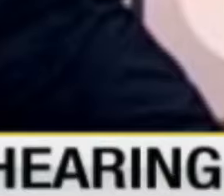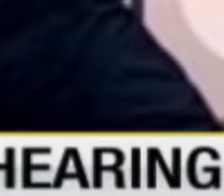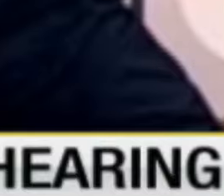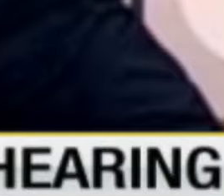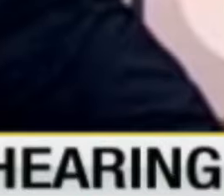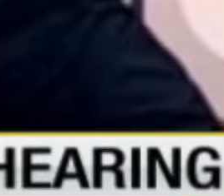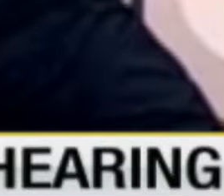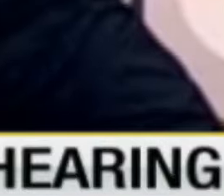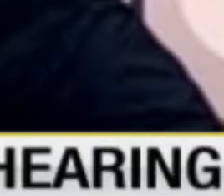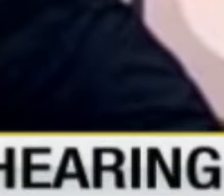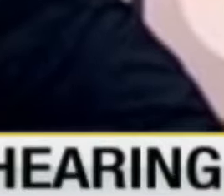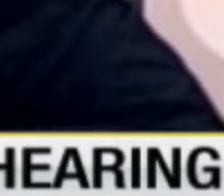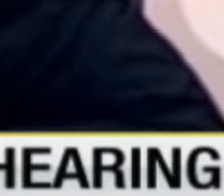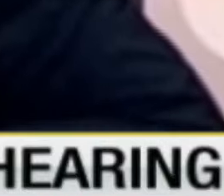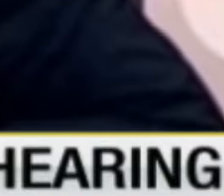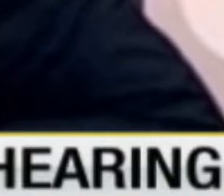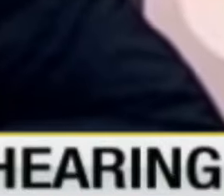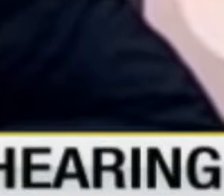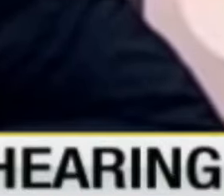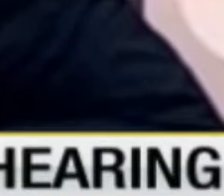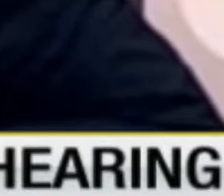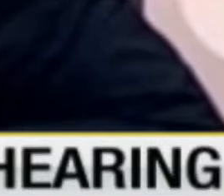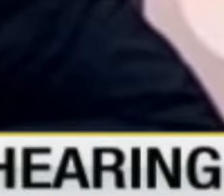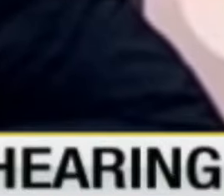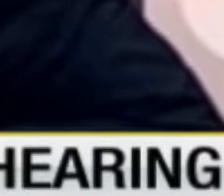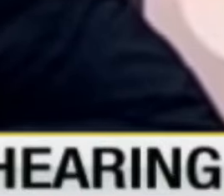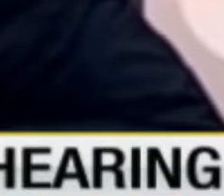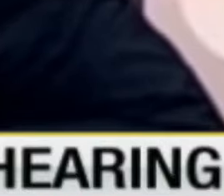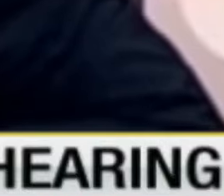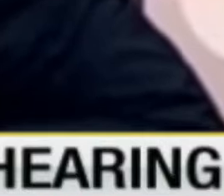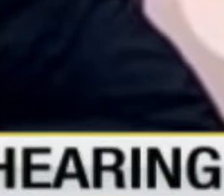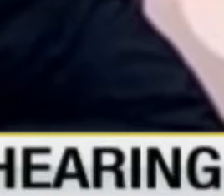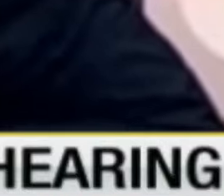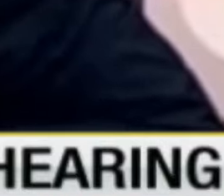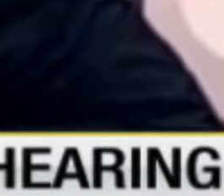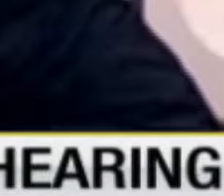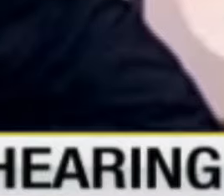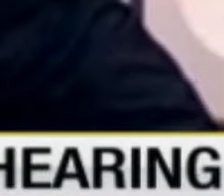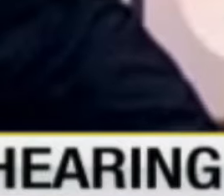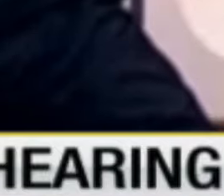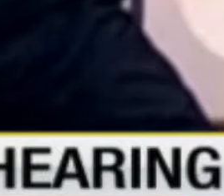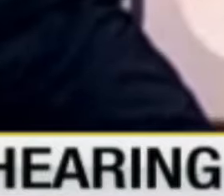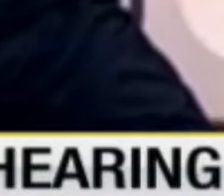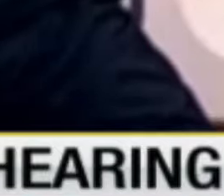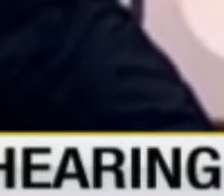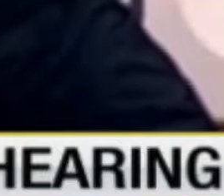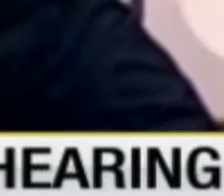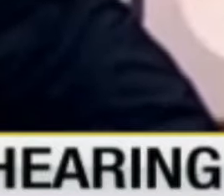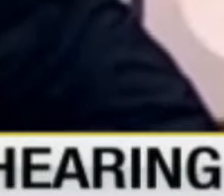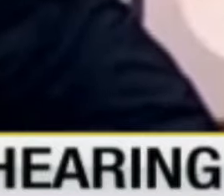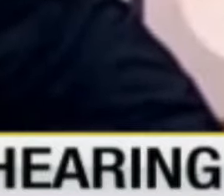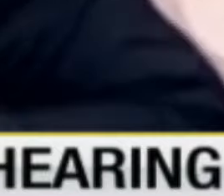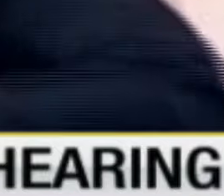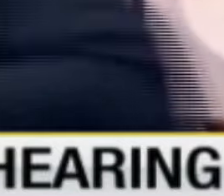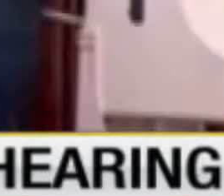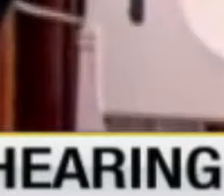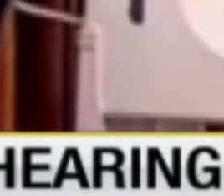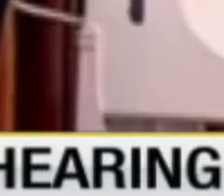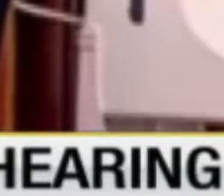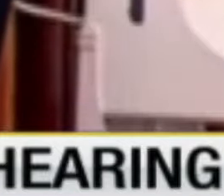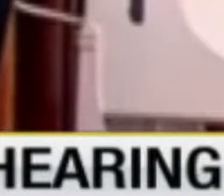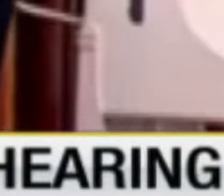to gross violation of the Constitution and other laws, abuse of office, and gross misconduct.